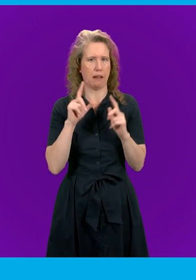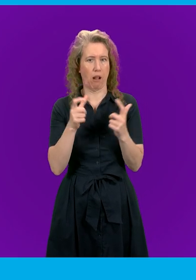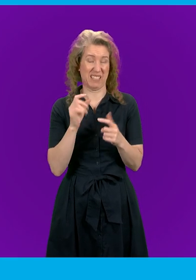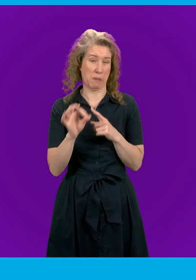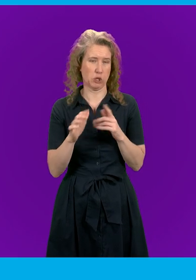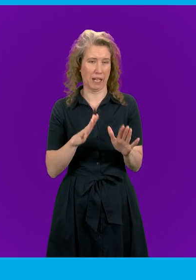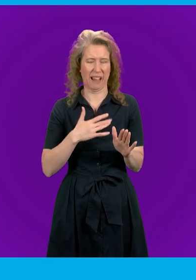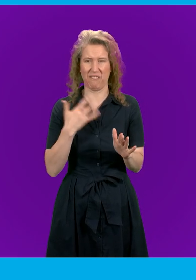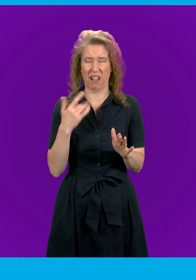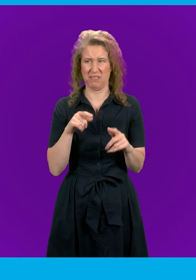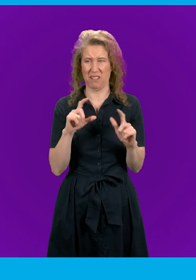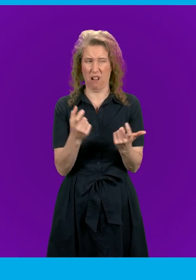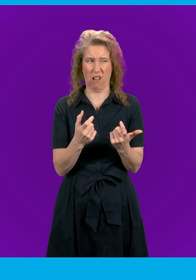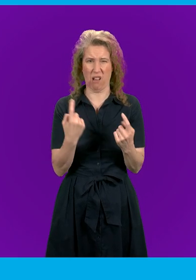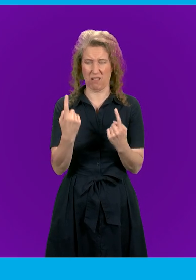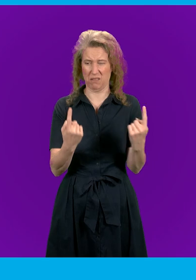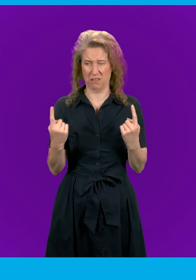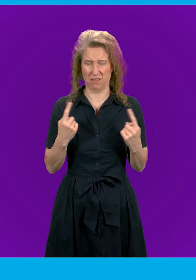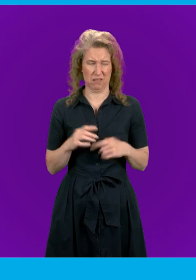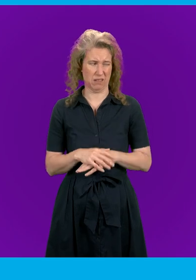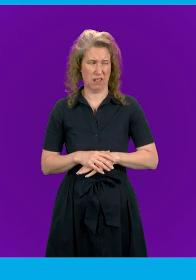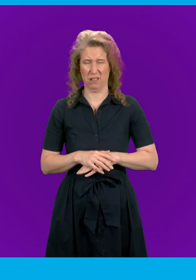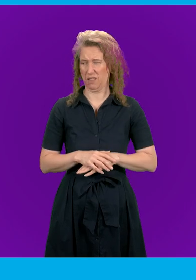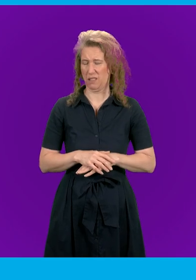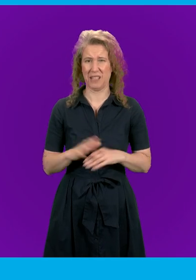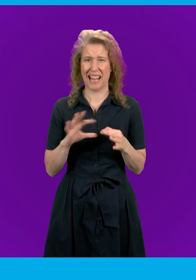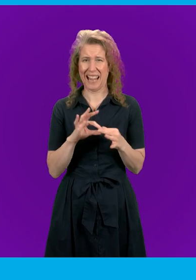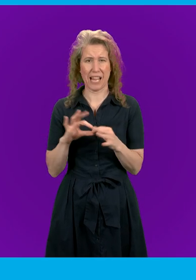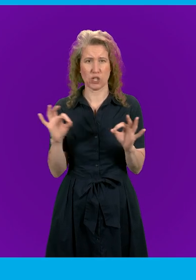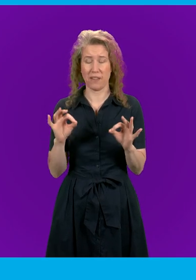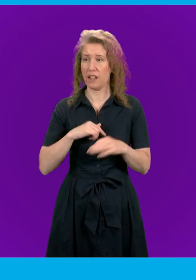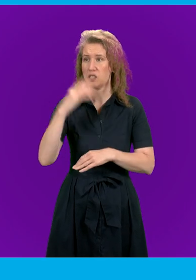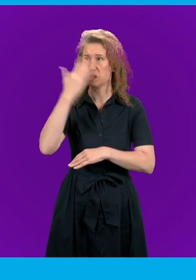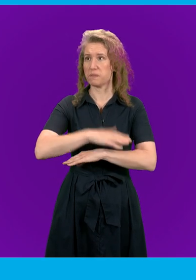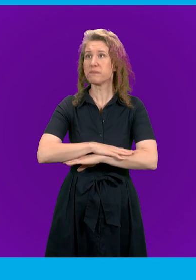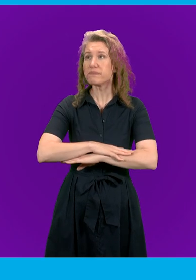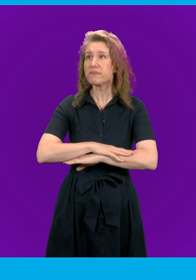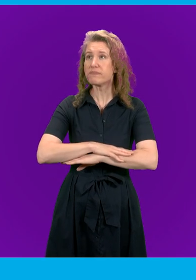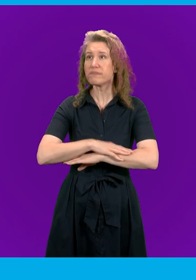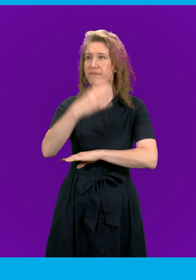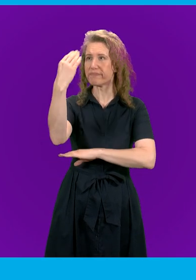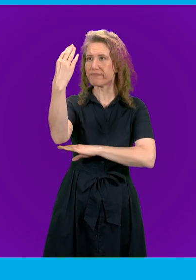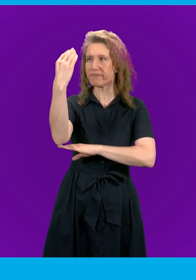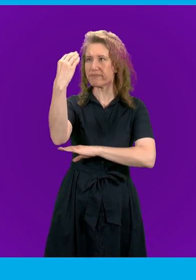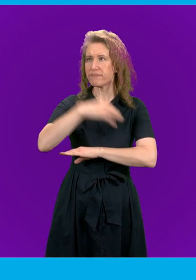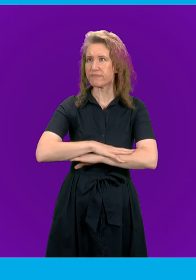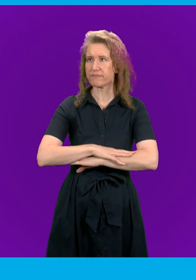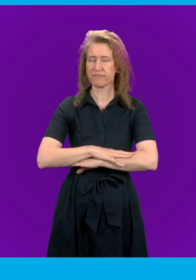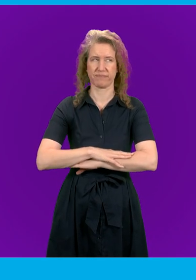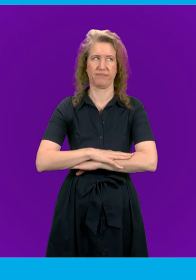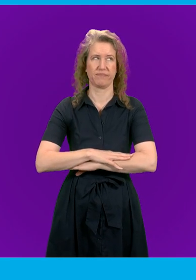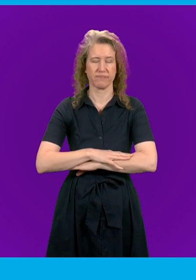felt like the class didn't engage and that made it difficult. They didn't speak, they just got spoken at. So it does need to be made